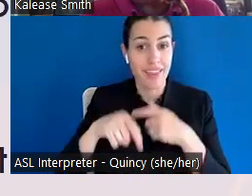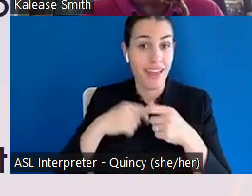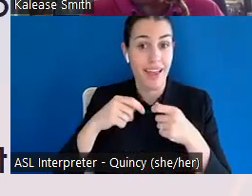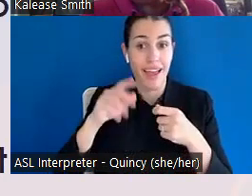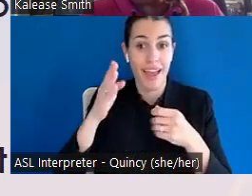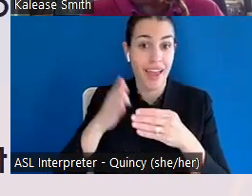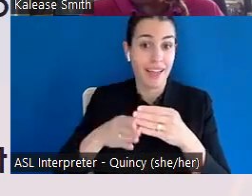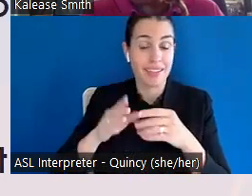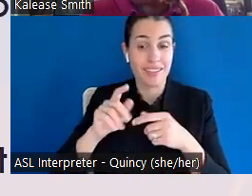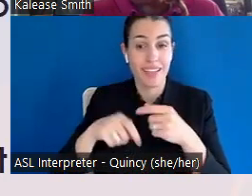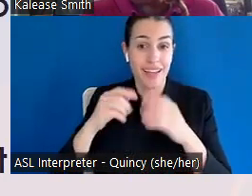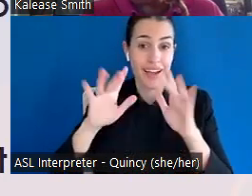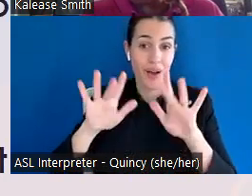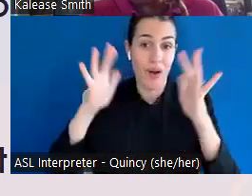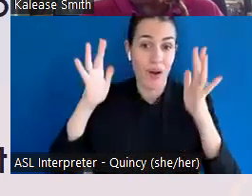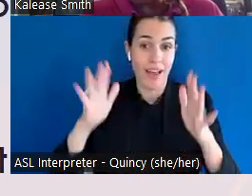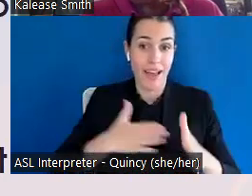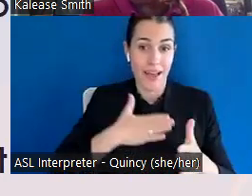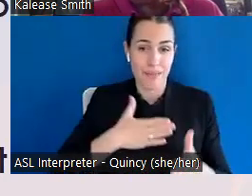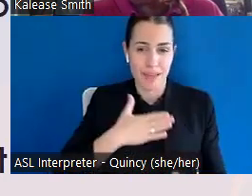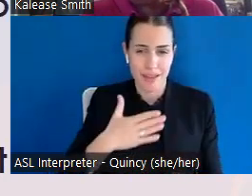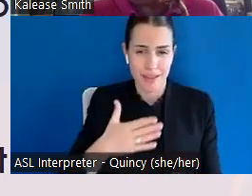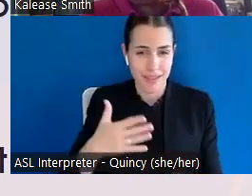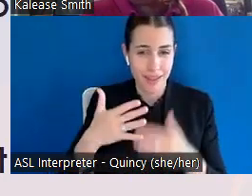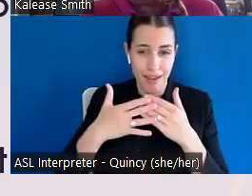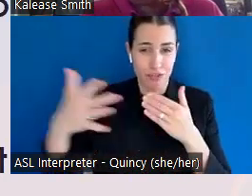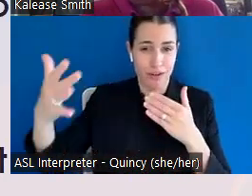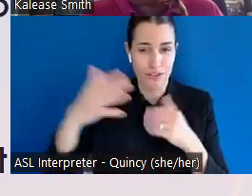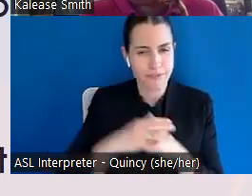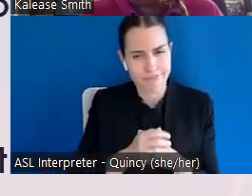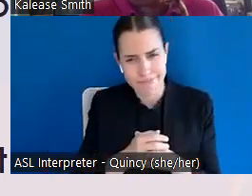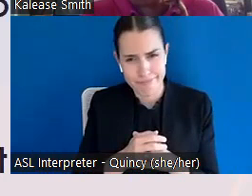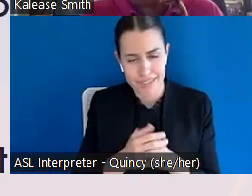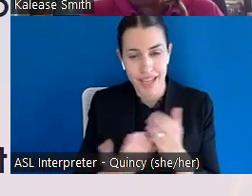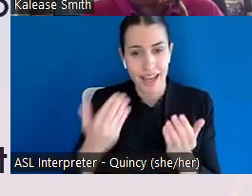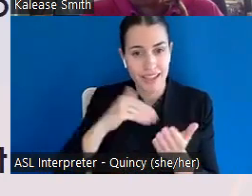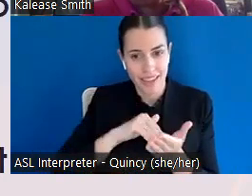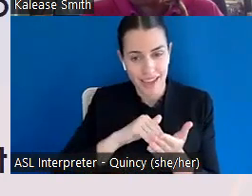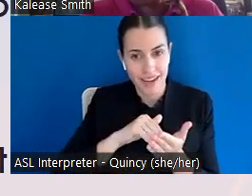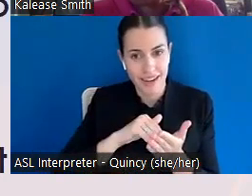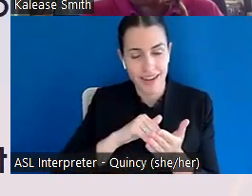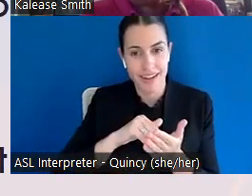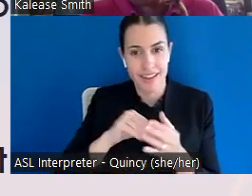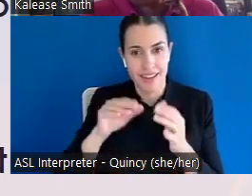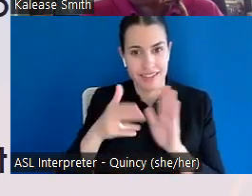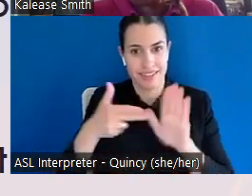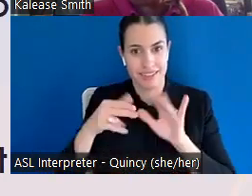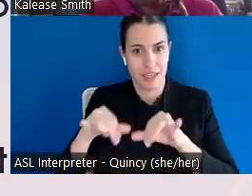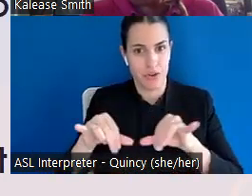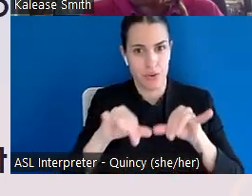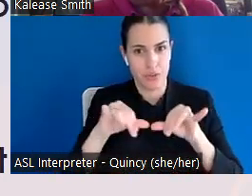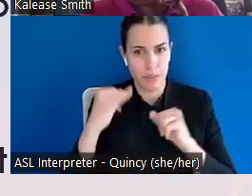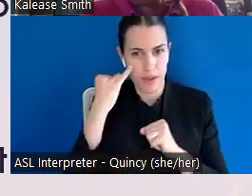right? And so I think there's this idea that, you know, again, kind of stereotyping this idea that